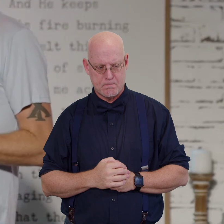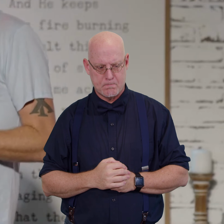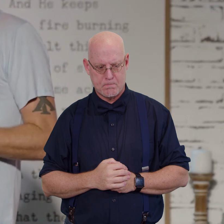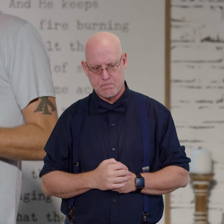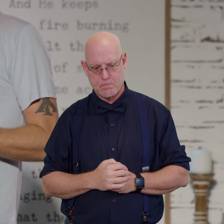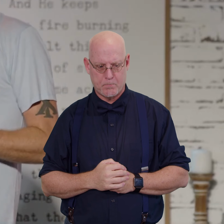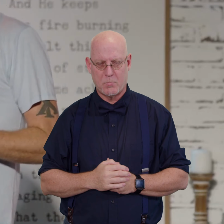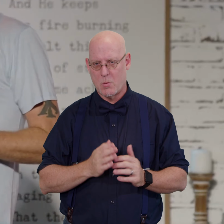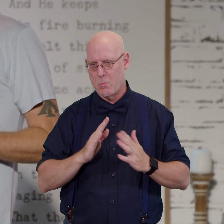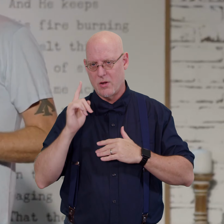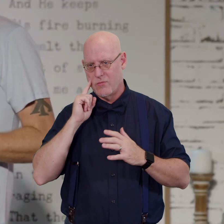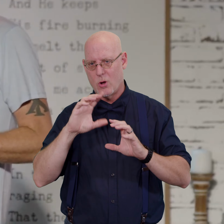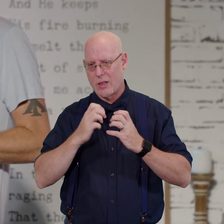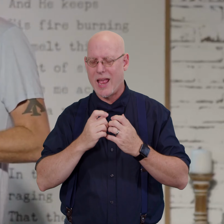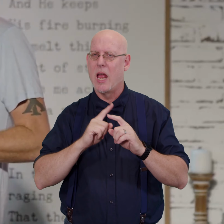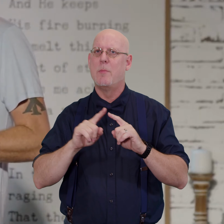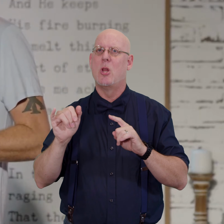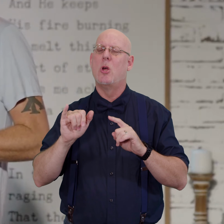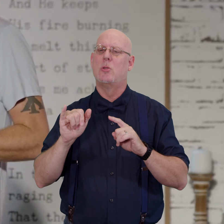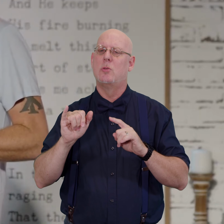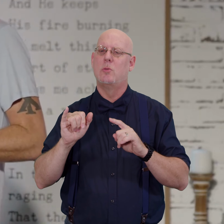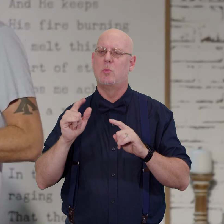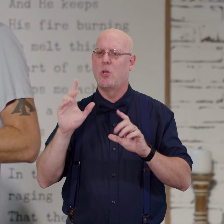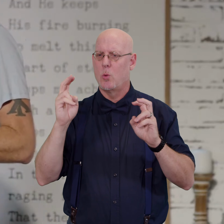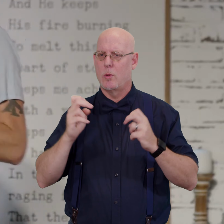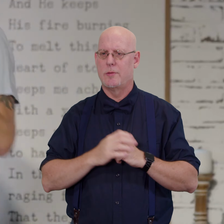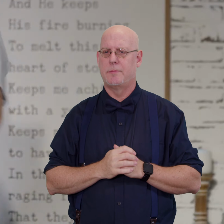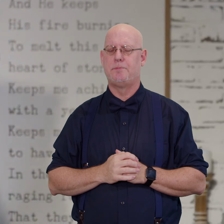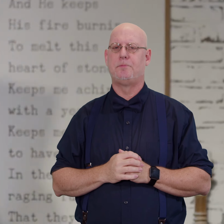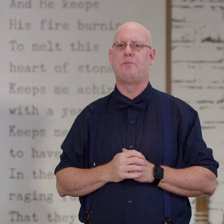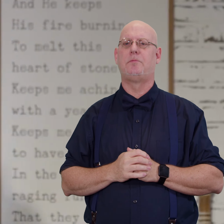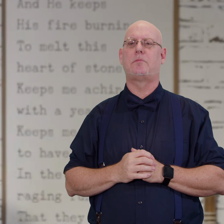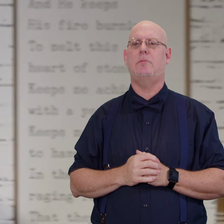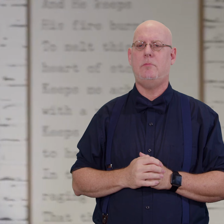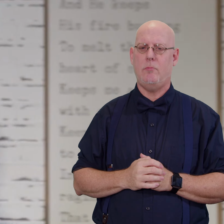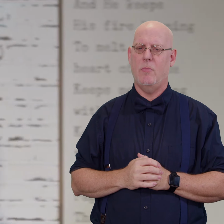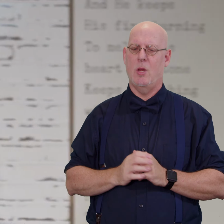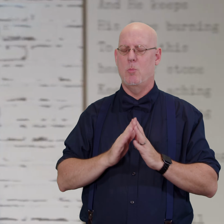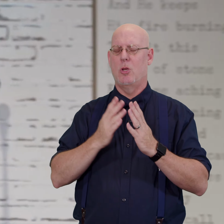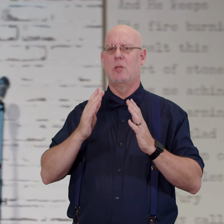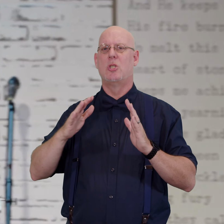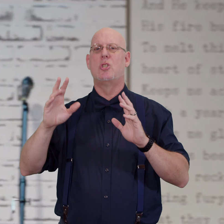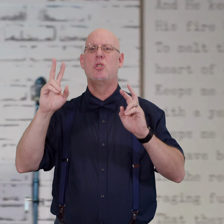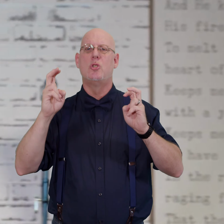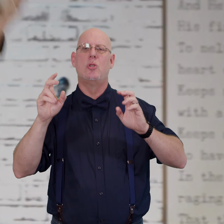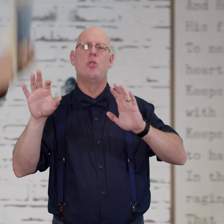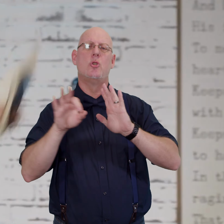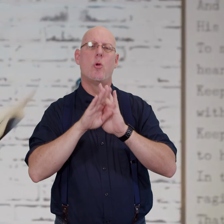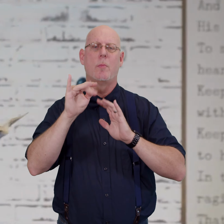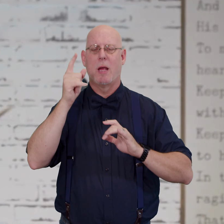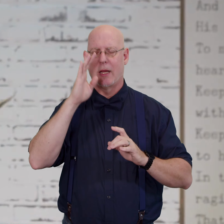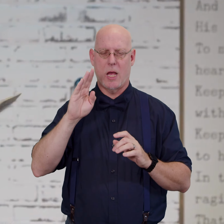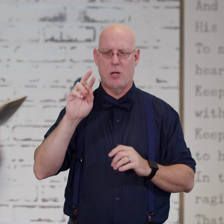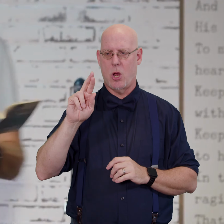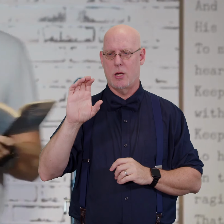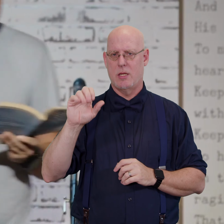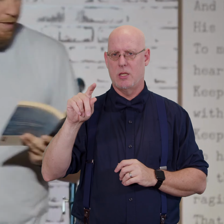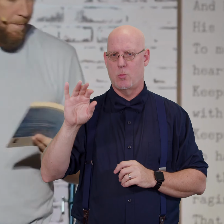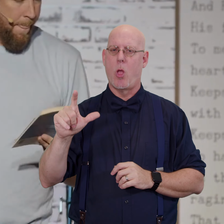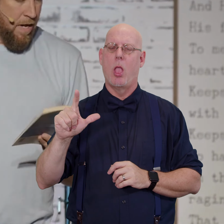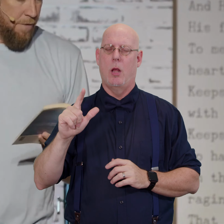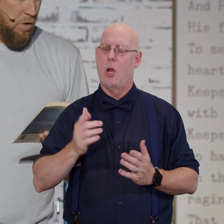and in preparation for our class, but one of the quotes here, so many good quotes, the book's entitled Chosen by God by R.C. Sproul. I'd